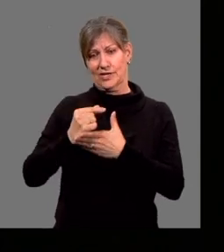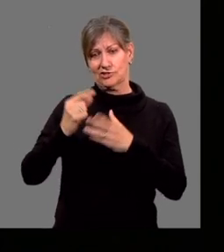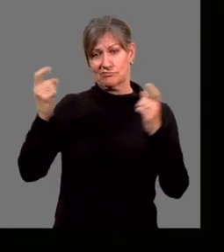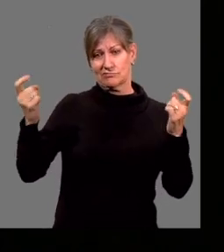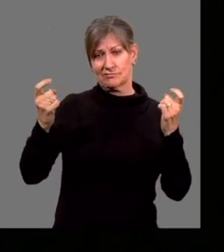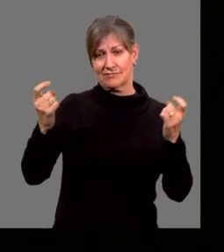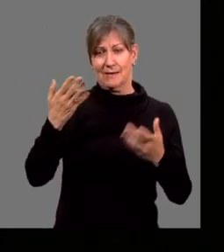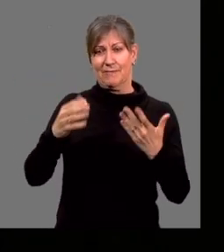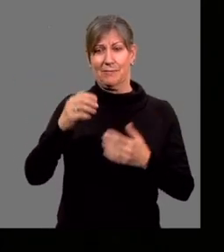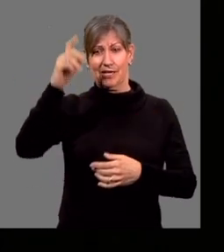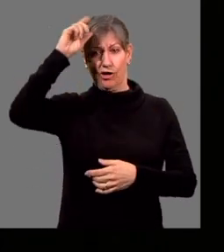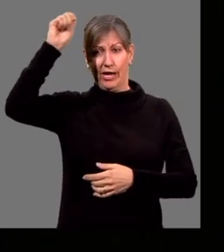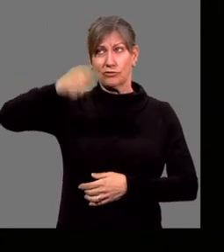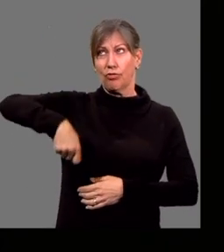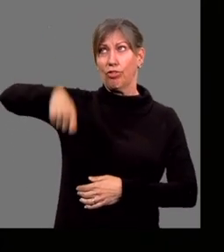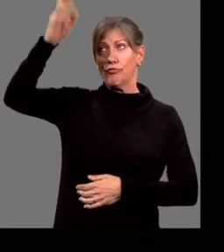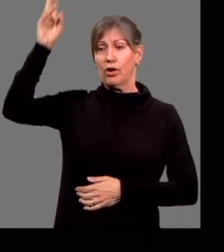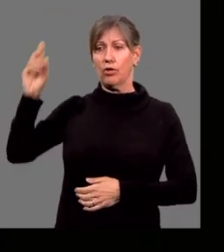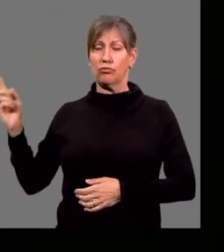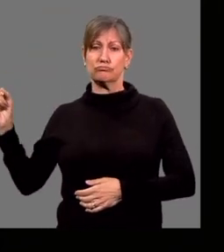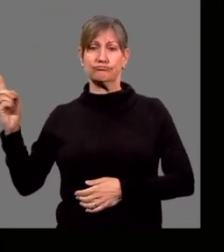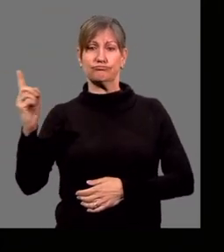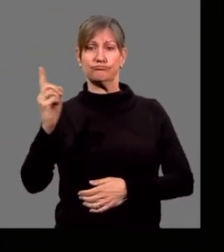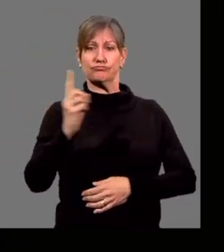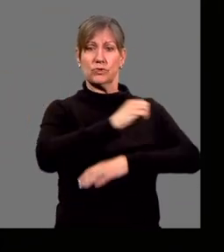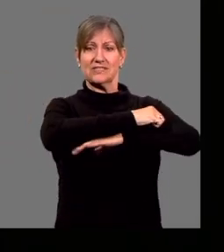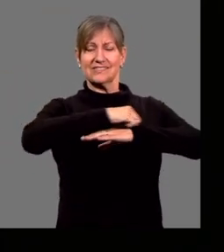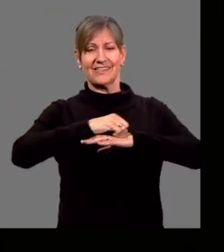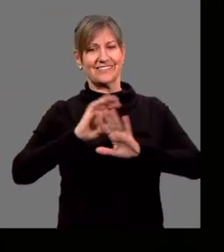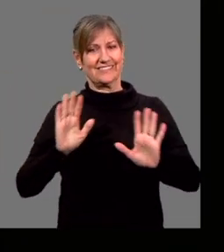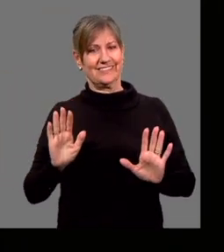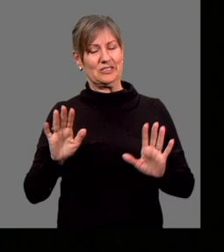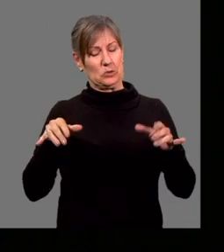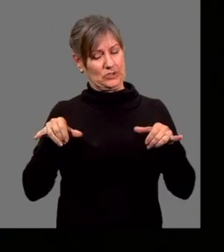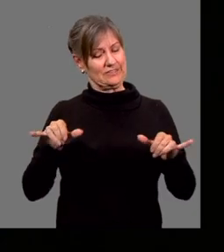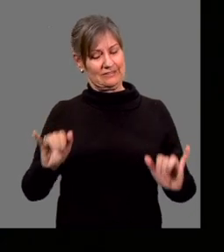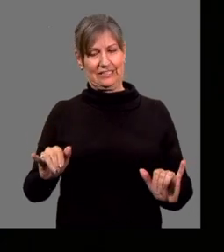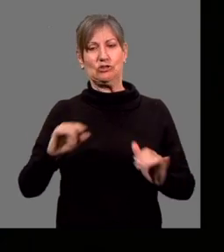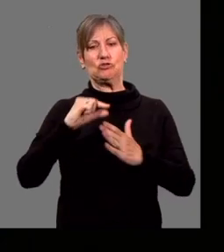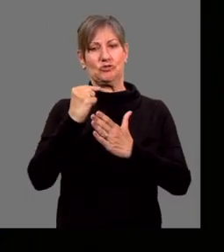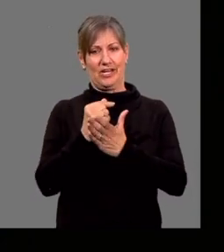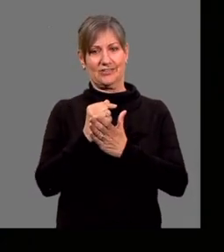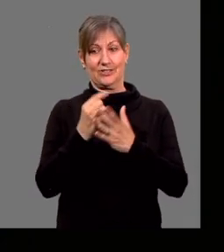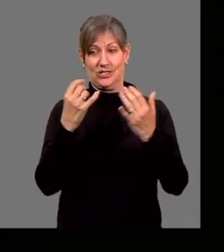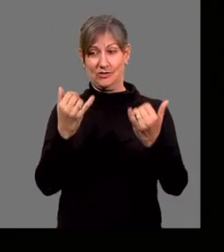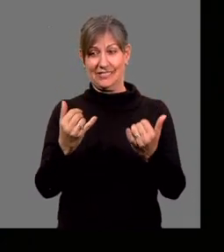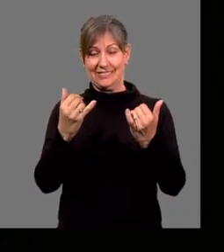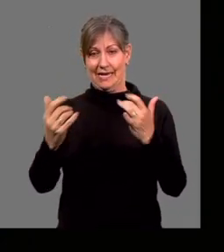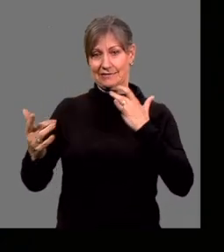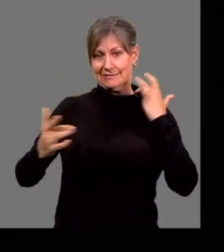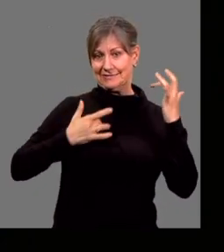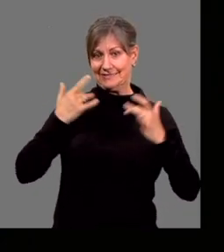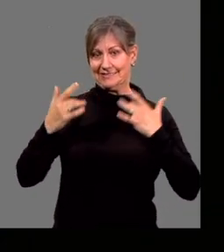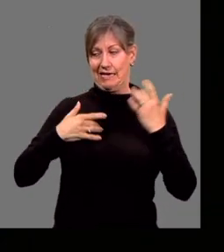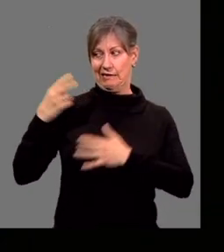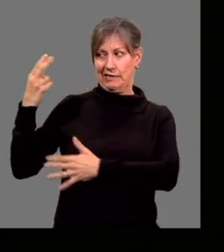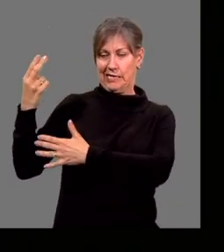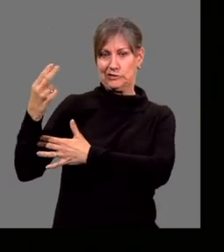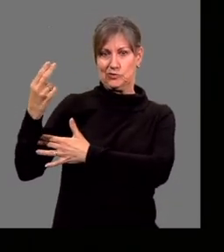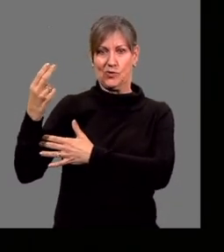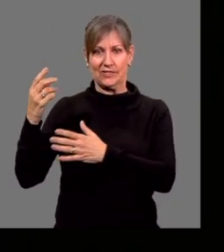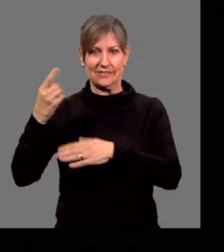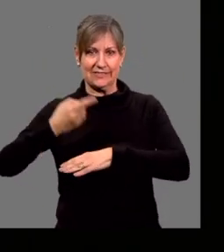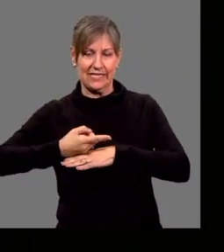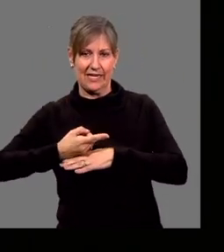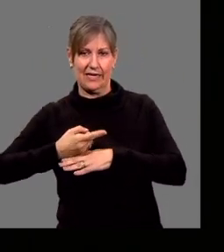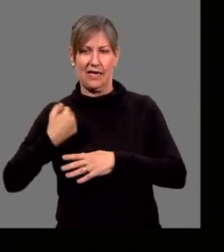graduation. We might not get to throw our hats up and walk across the stage, but we're still graduating. So today is an exciting and historic